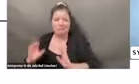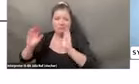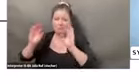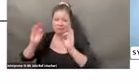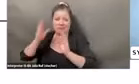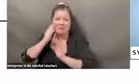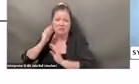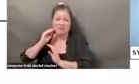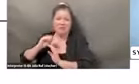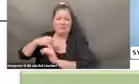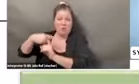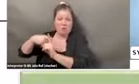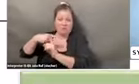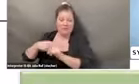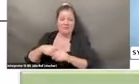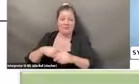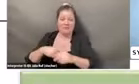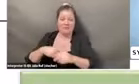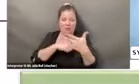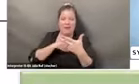this project.